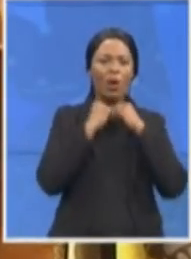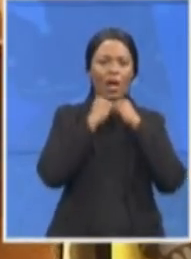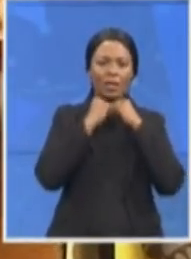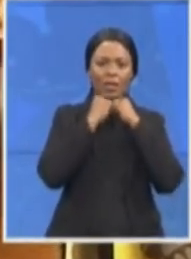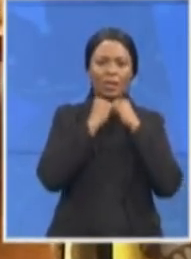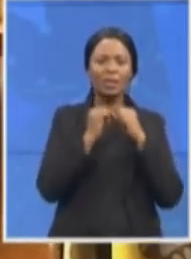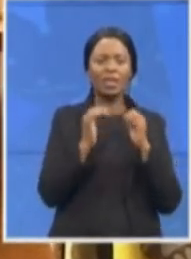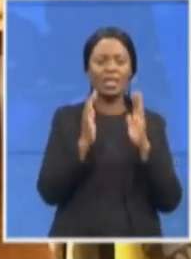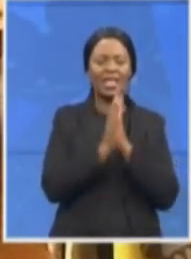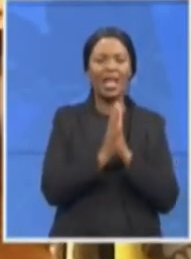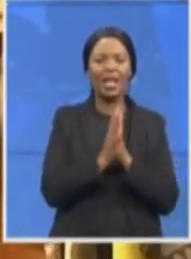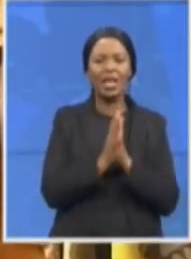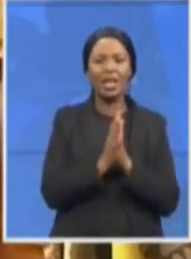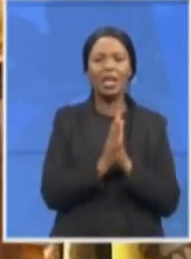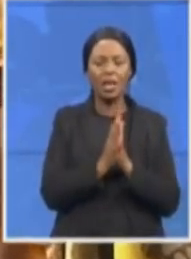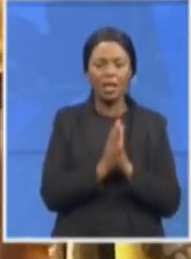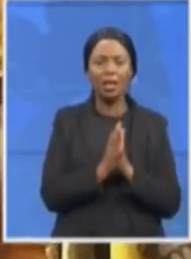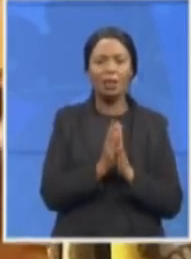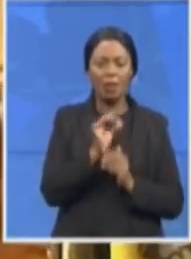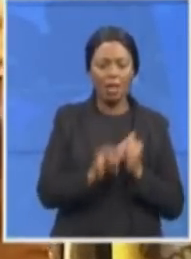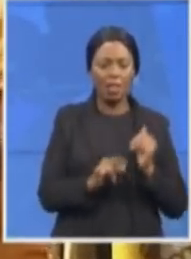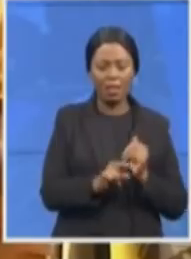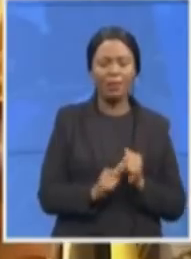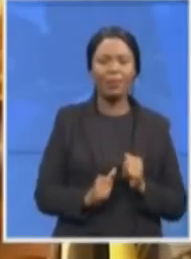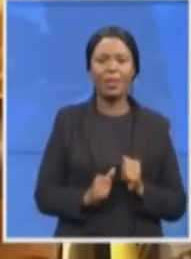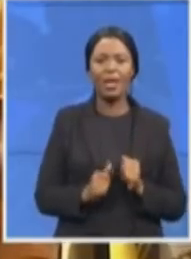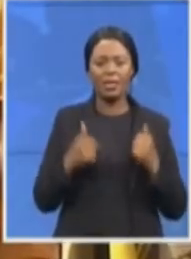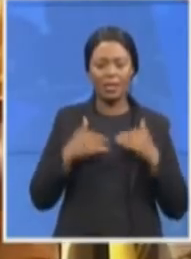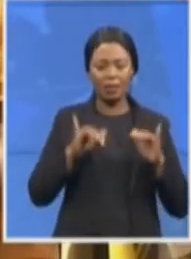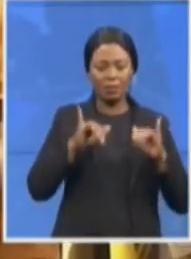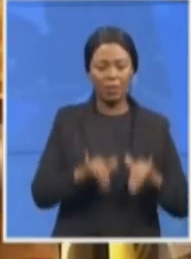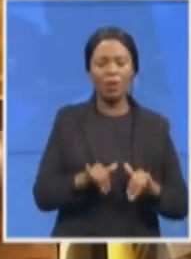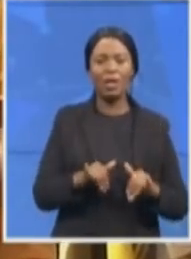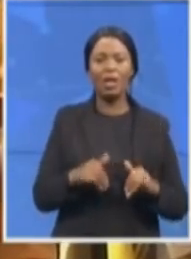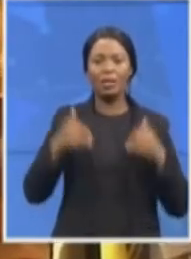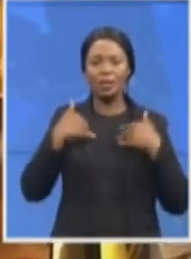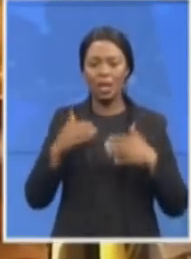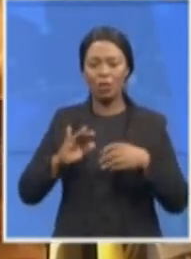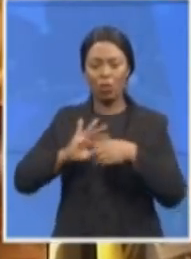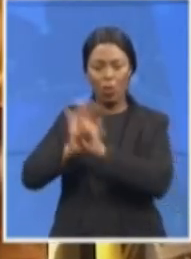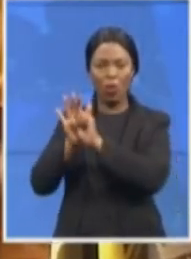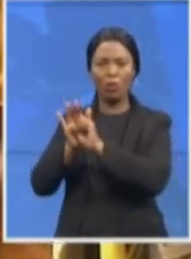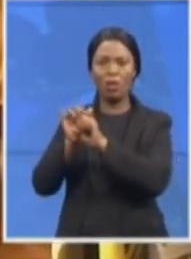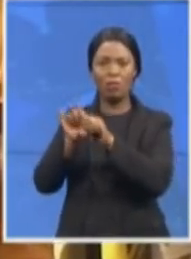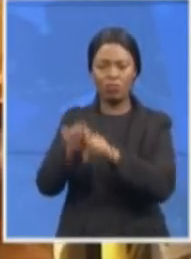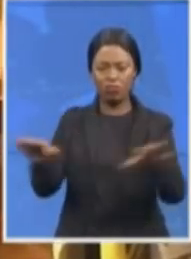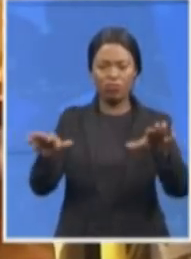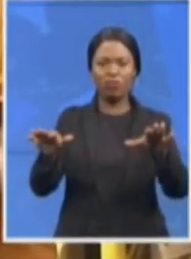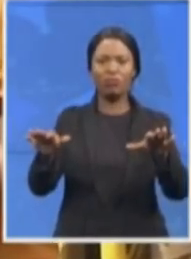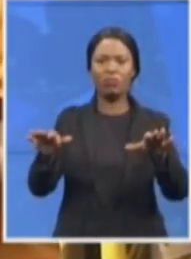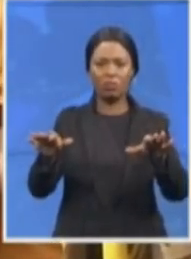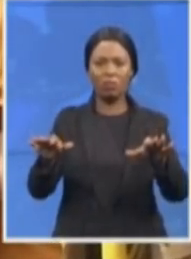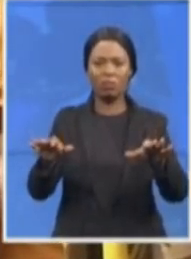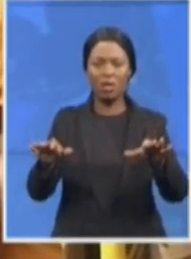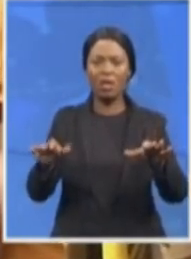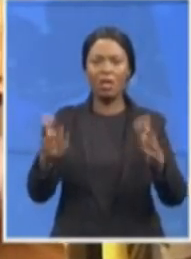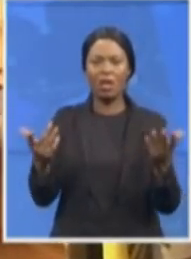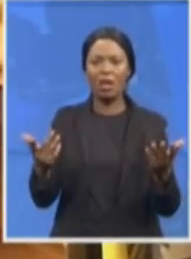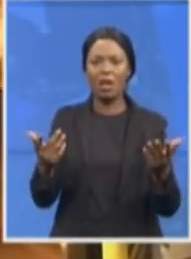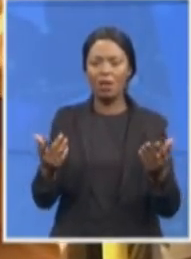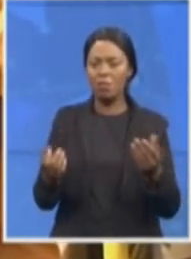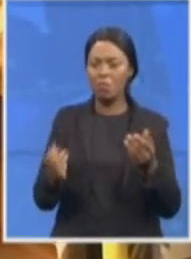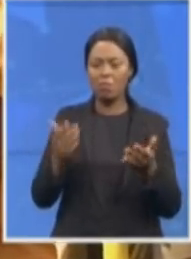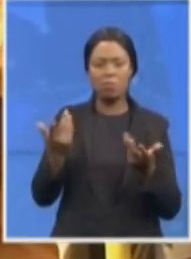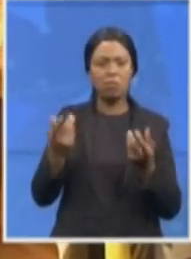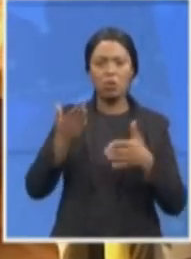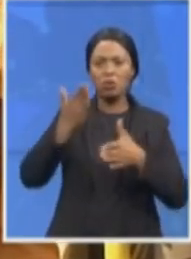The problem is we started when the COVID started beating us. Why? Because we are no more working. So it's whereby as a community